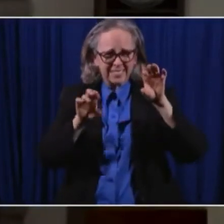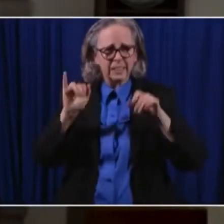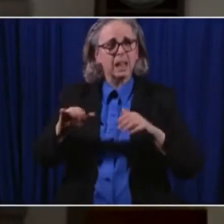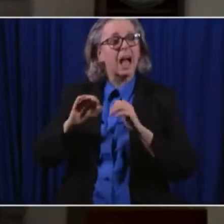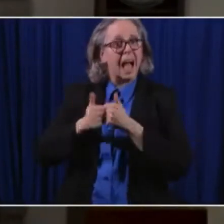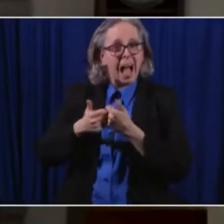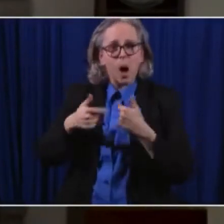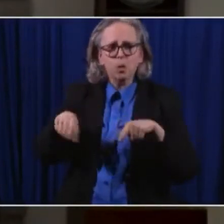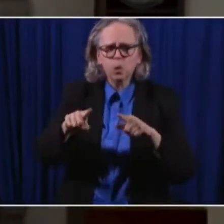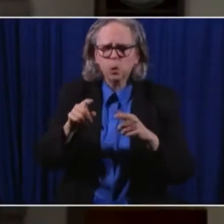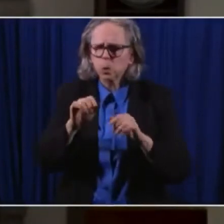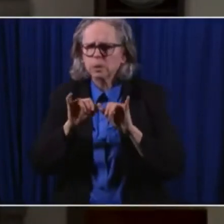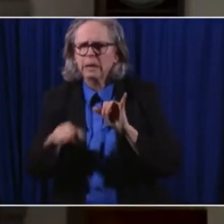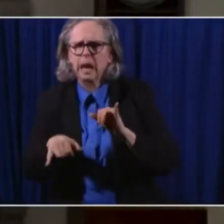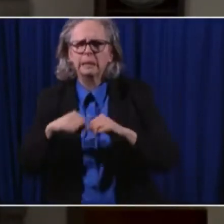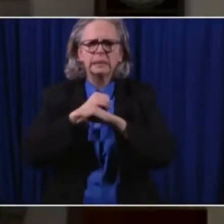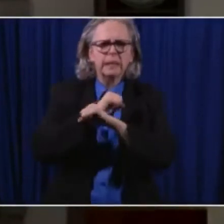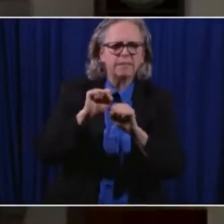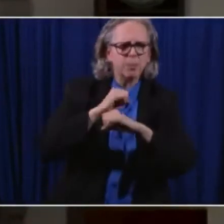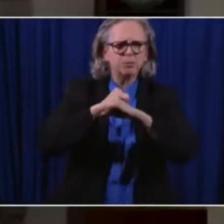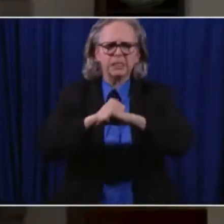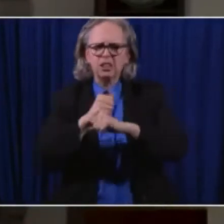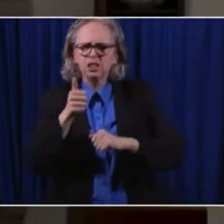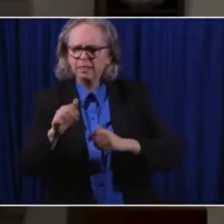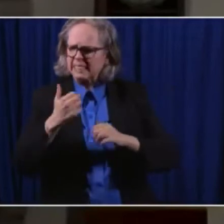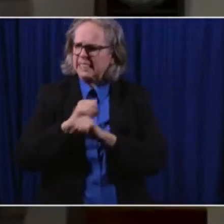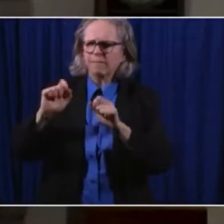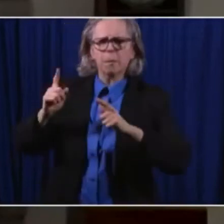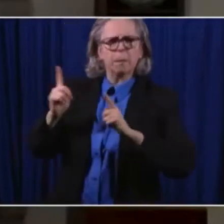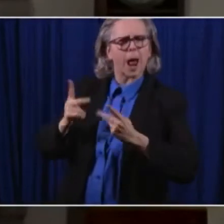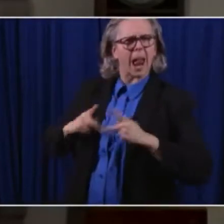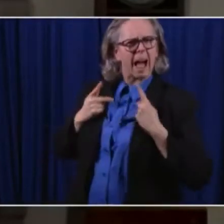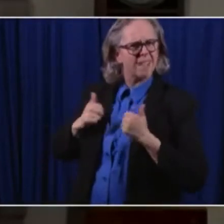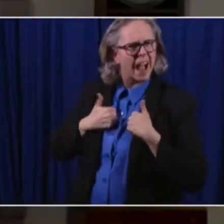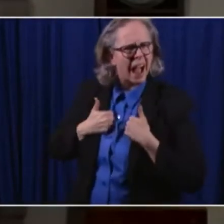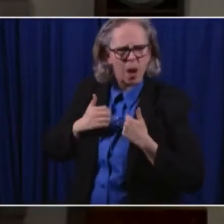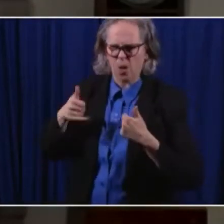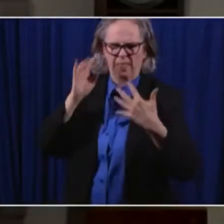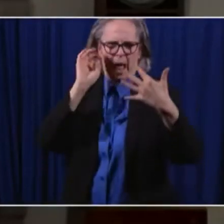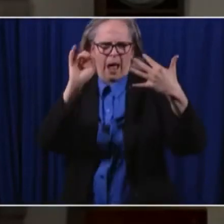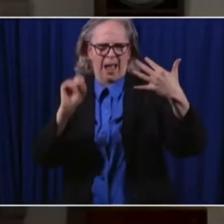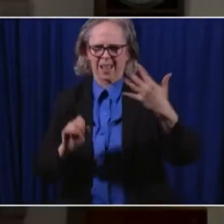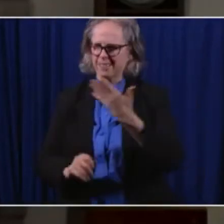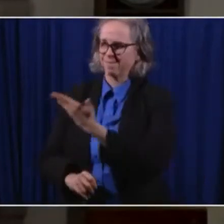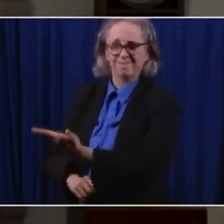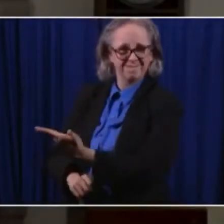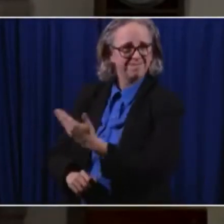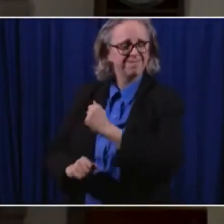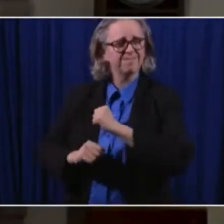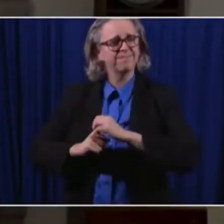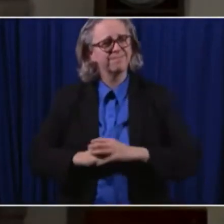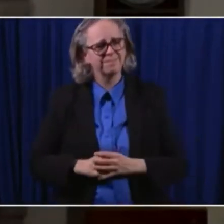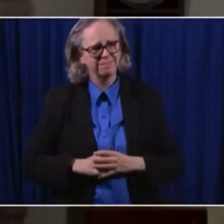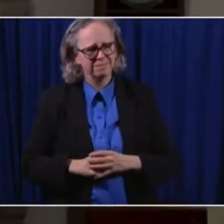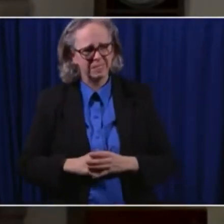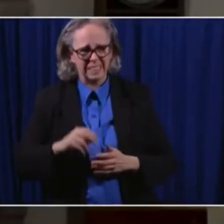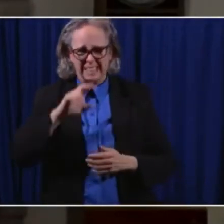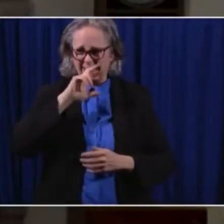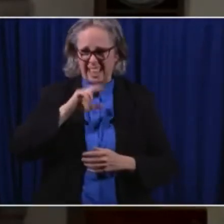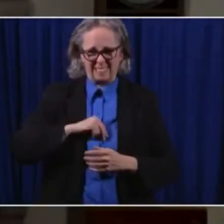help. I think it was summarized pretty well as far as what happened over Thanksgiving this way. This was